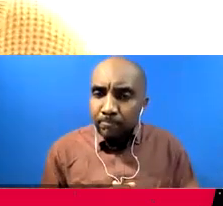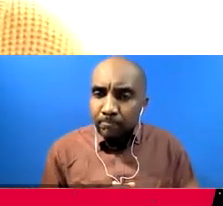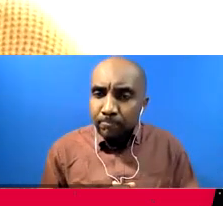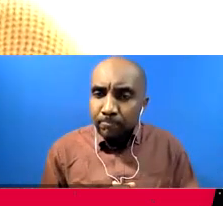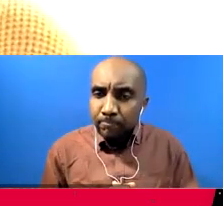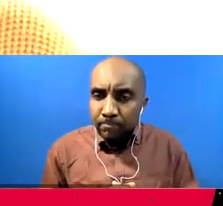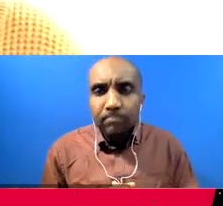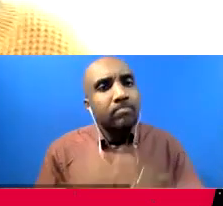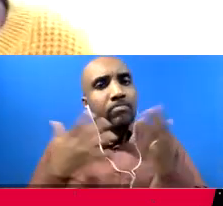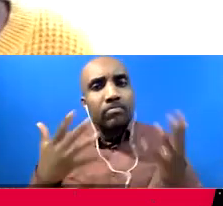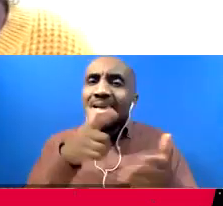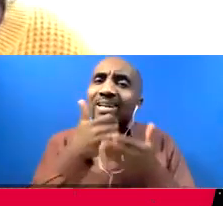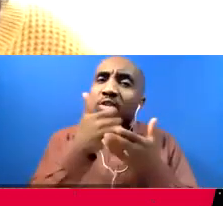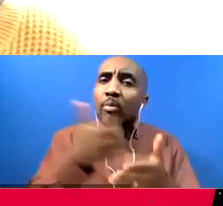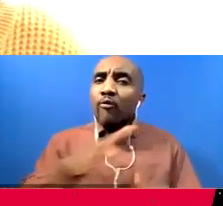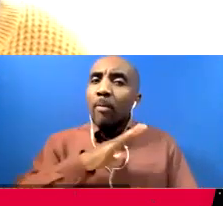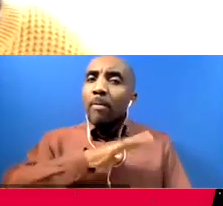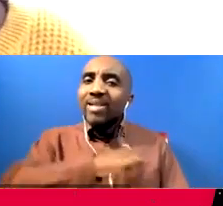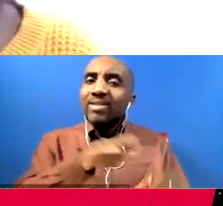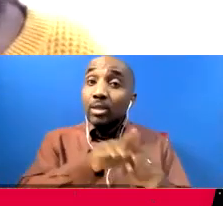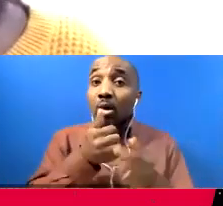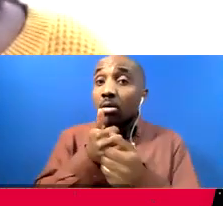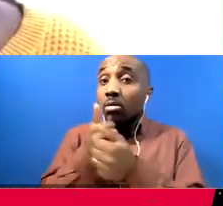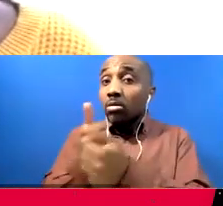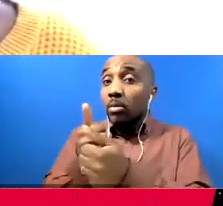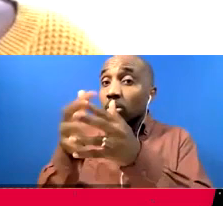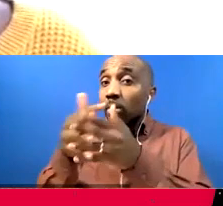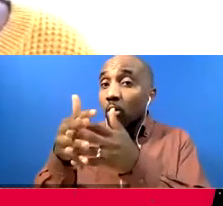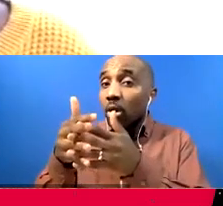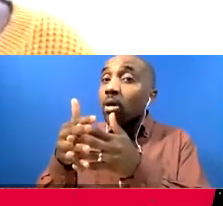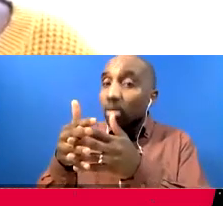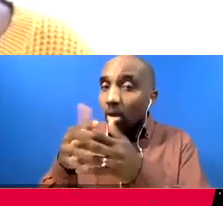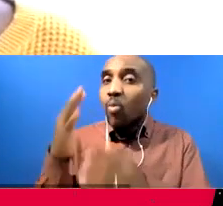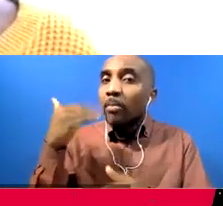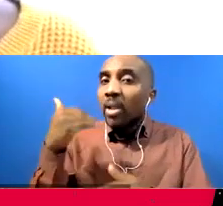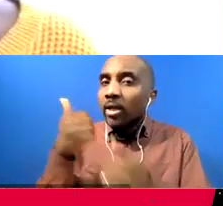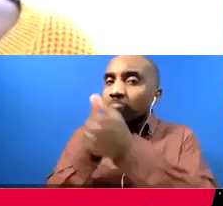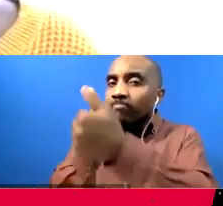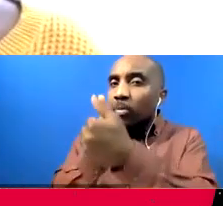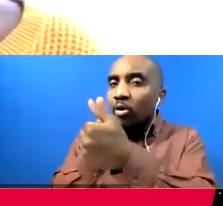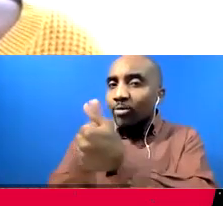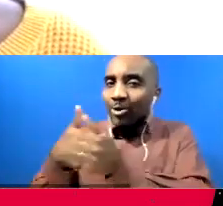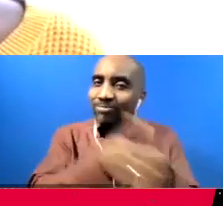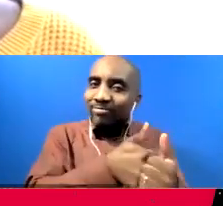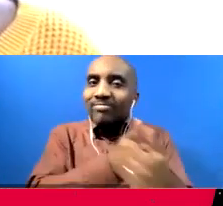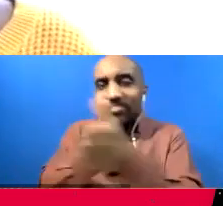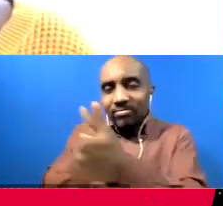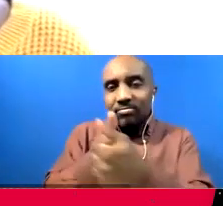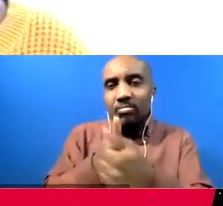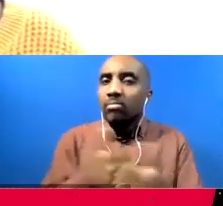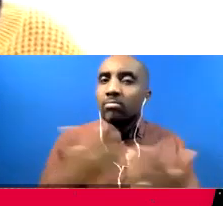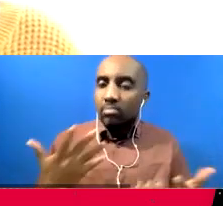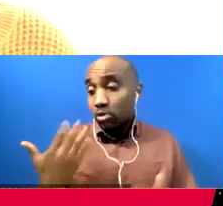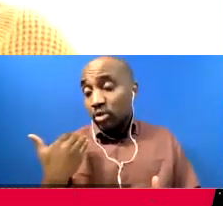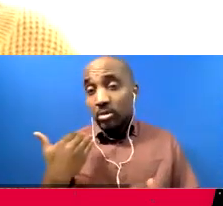this support also is coming from Palestine to the US in solidarity with Black people. So as a response to the latest wave of